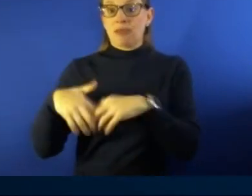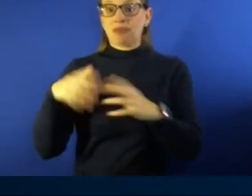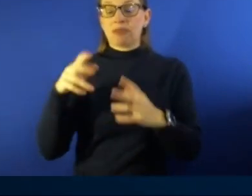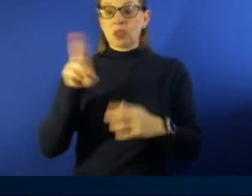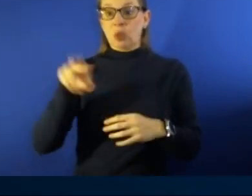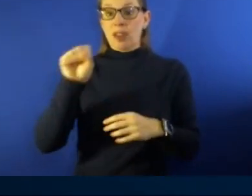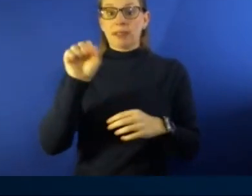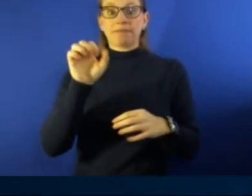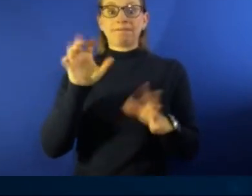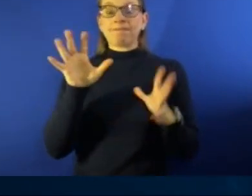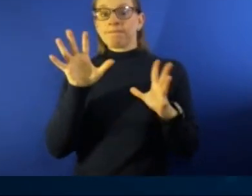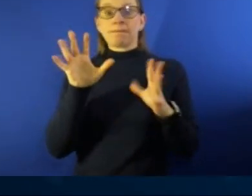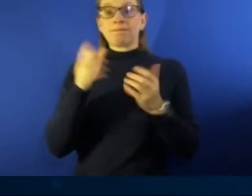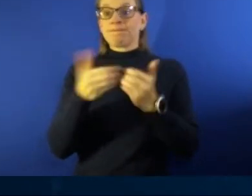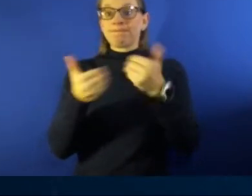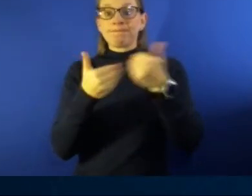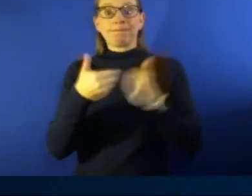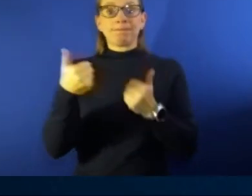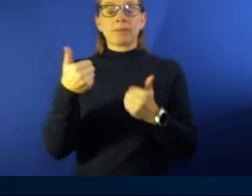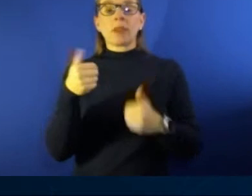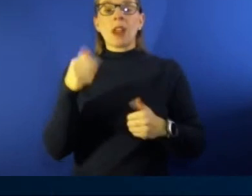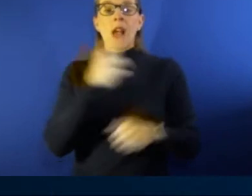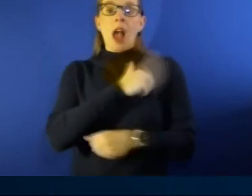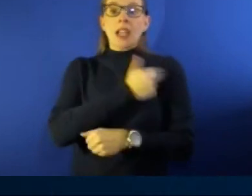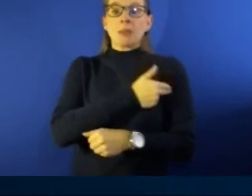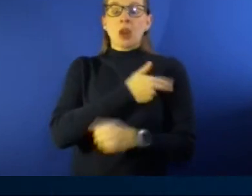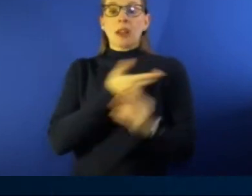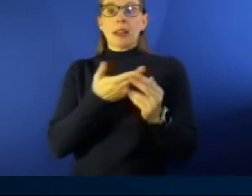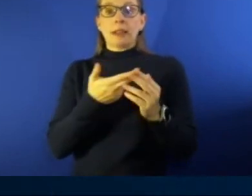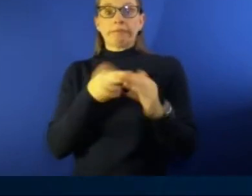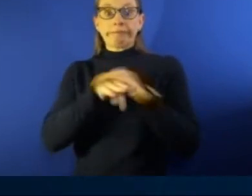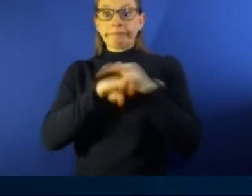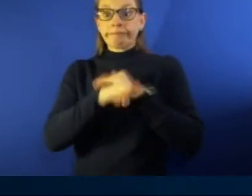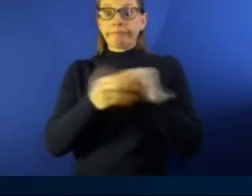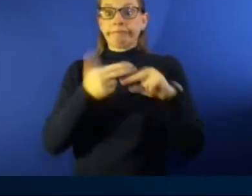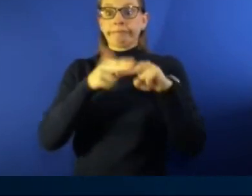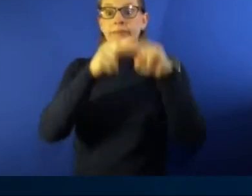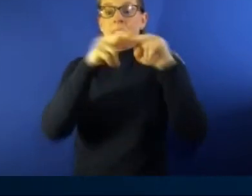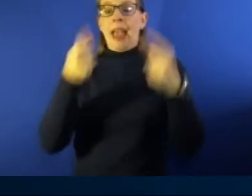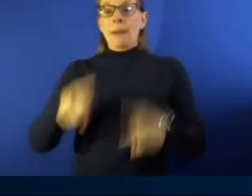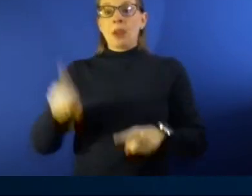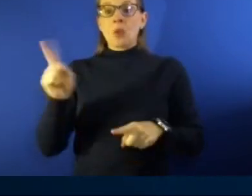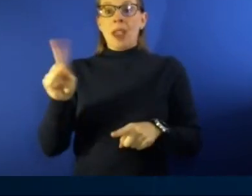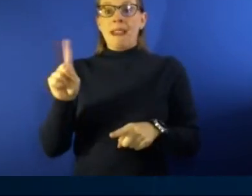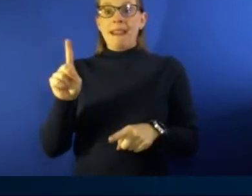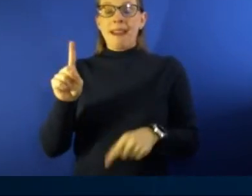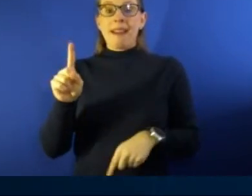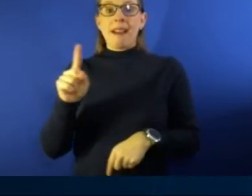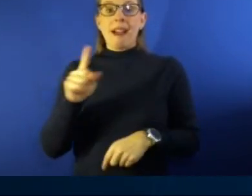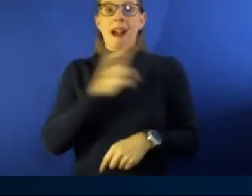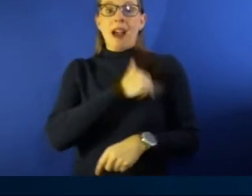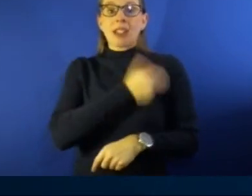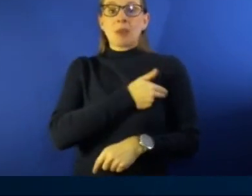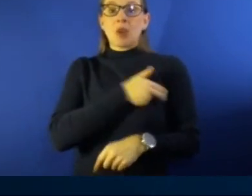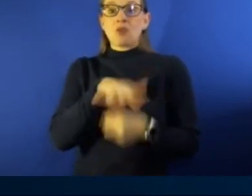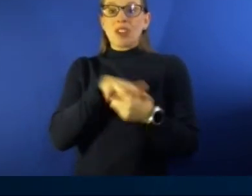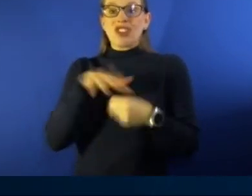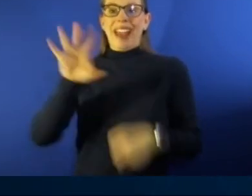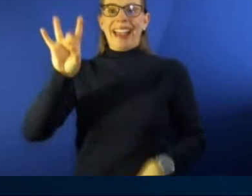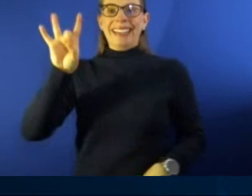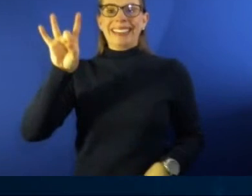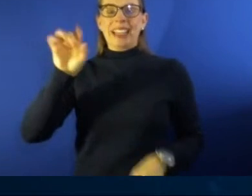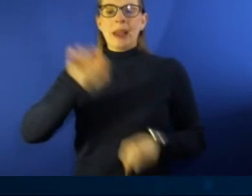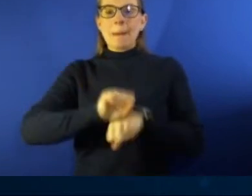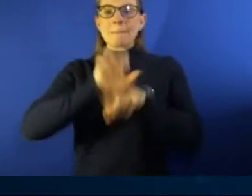are hospital admissions starting to rise. And where we're seeing that happen, especially, is in Hospital Region 8, which is the Mountain West. So